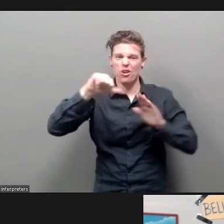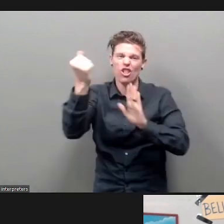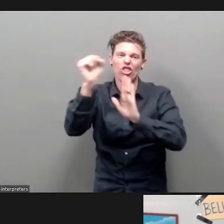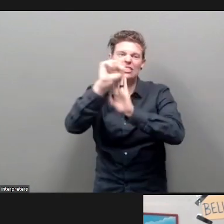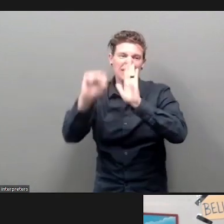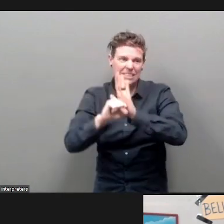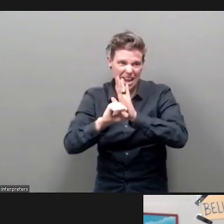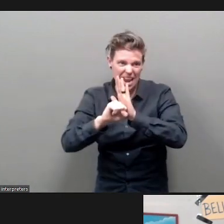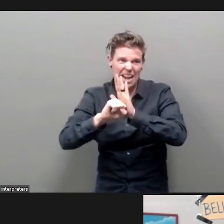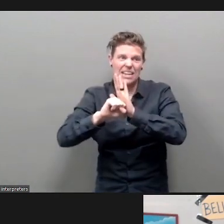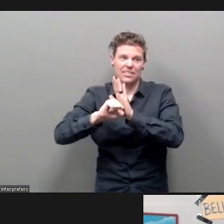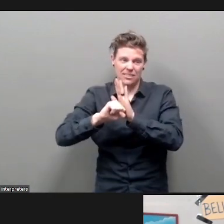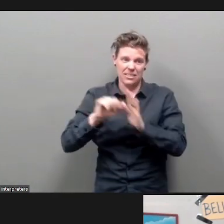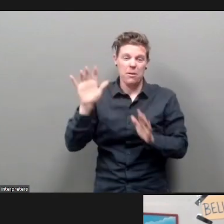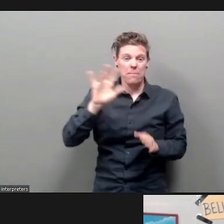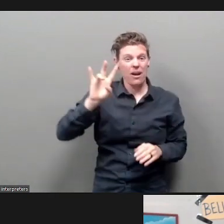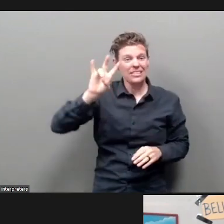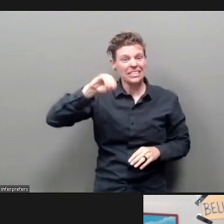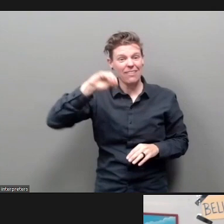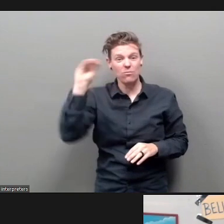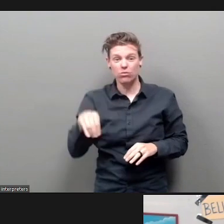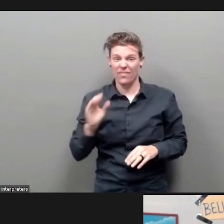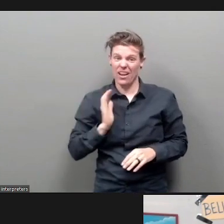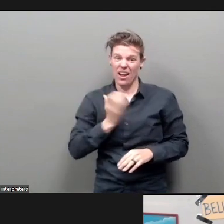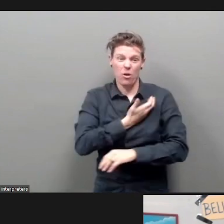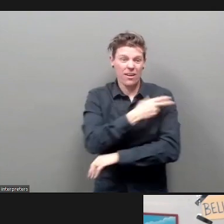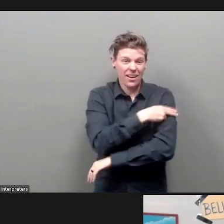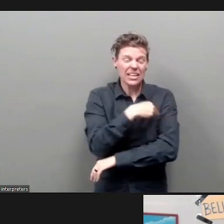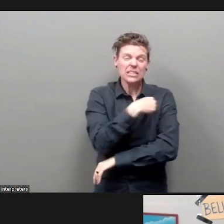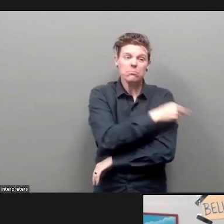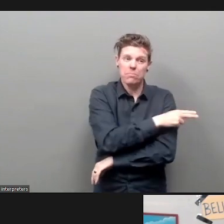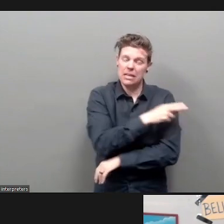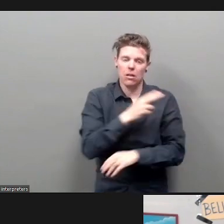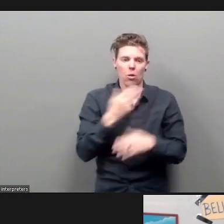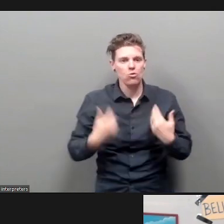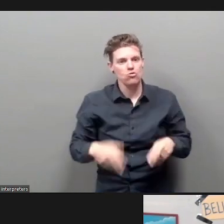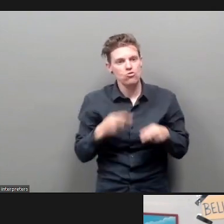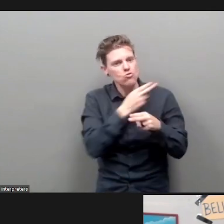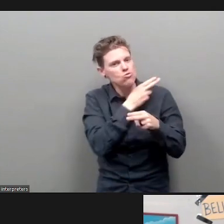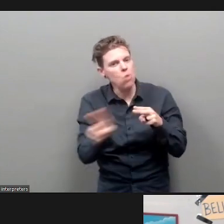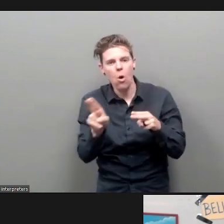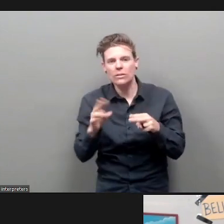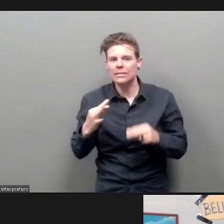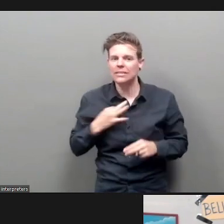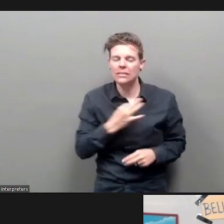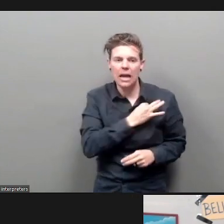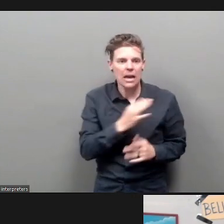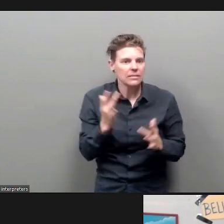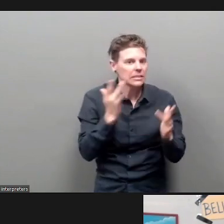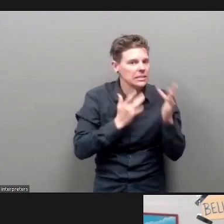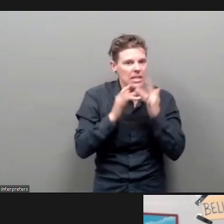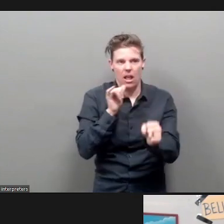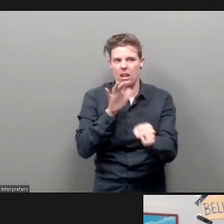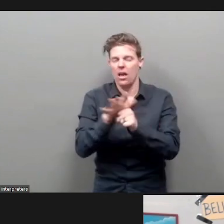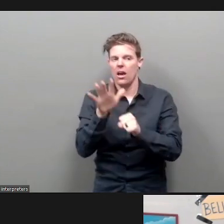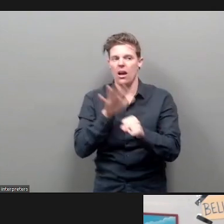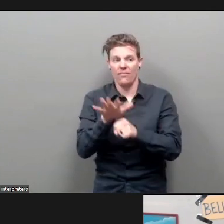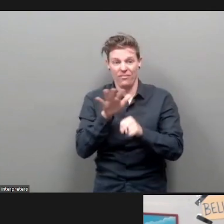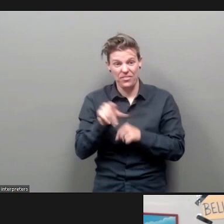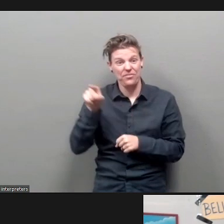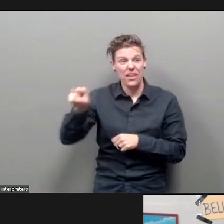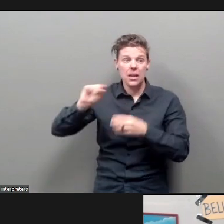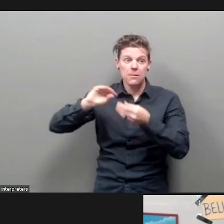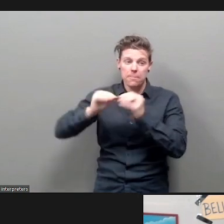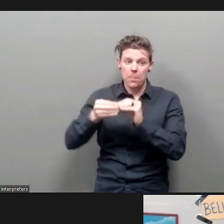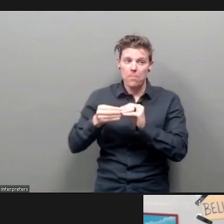our hospitals having a staffing crisis. So I want to start by saying I think that number's low. I haven't talked to